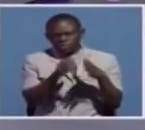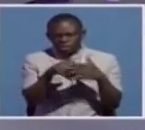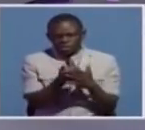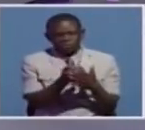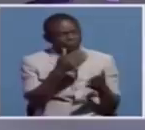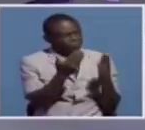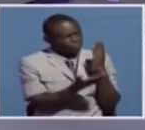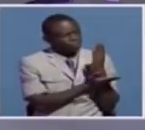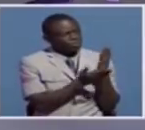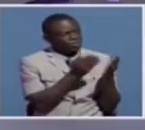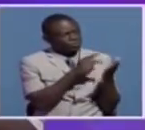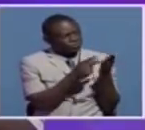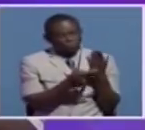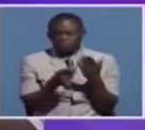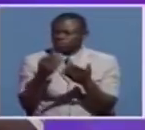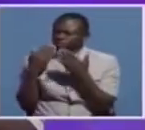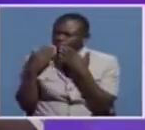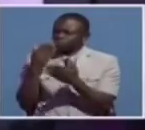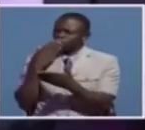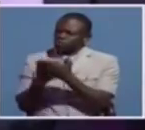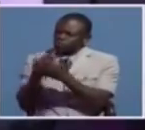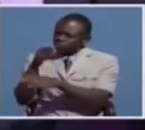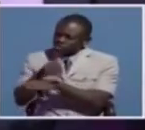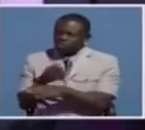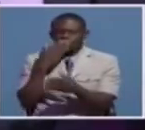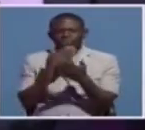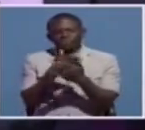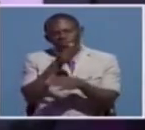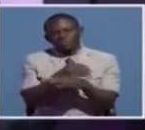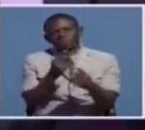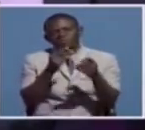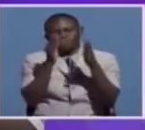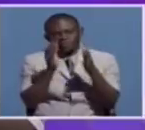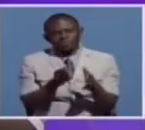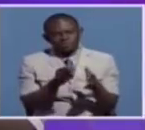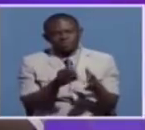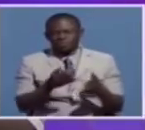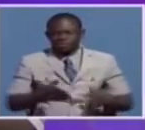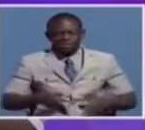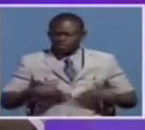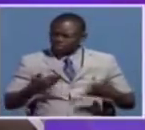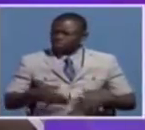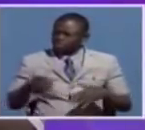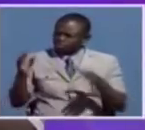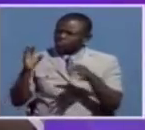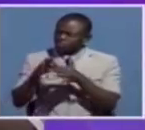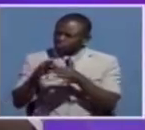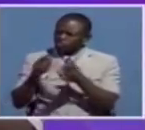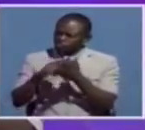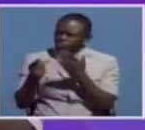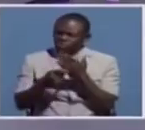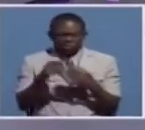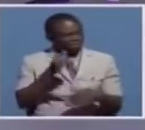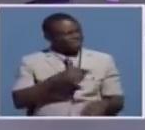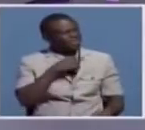and good evening to the viewers out there. It's nice to have you on the show. It's been a long time. It's nice to be back. Nice to see your face. Except today